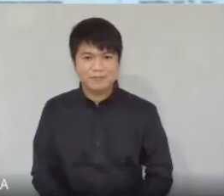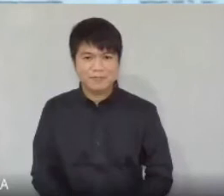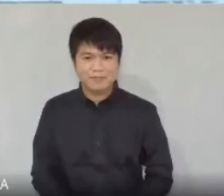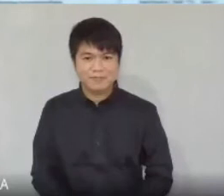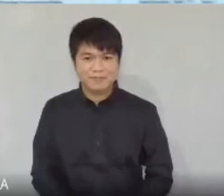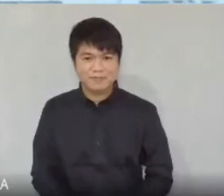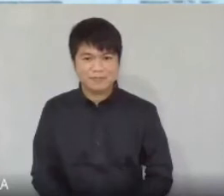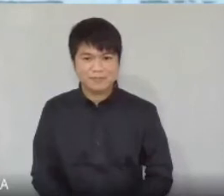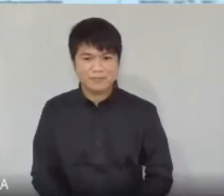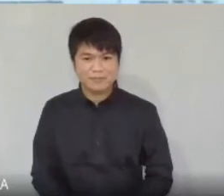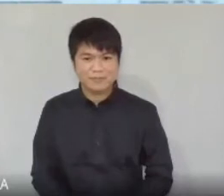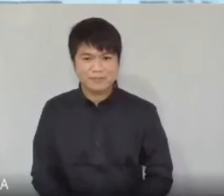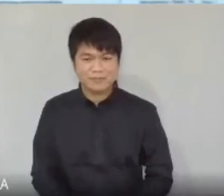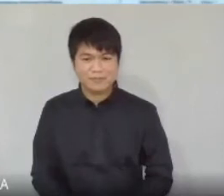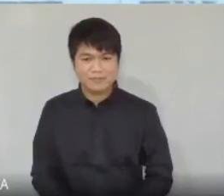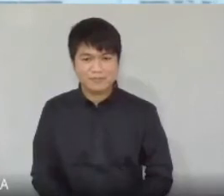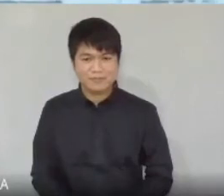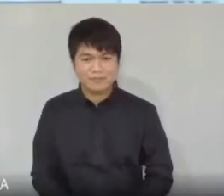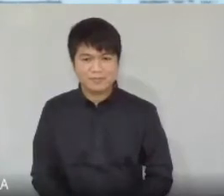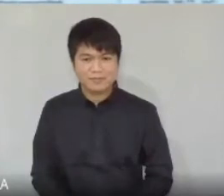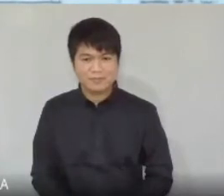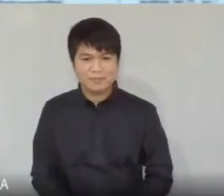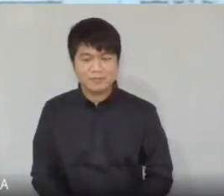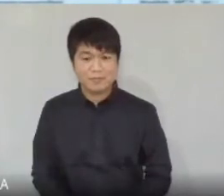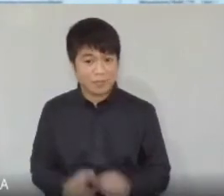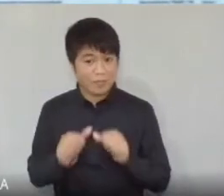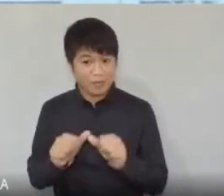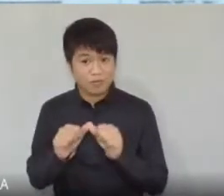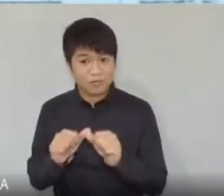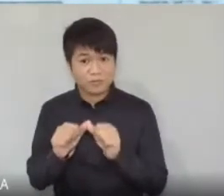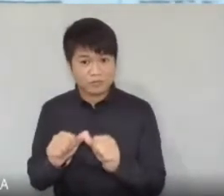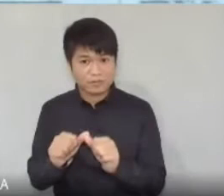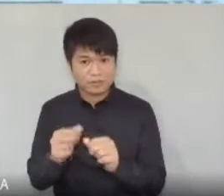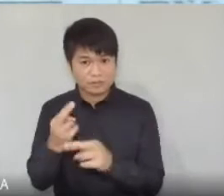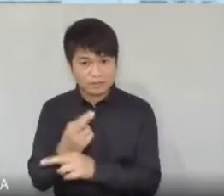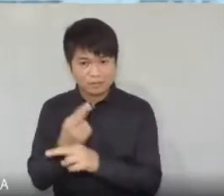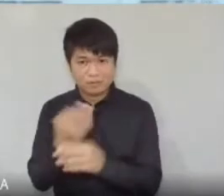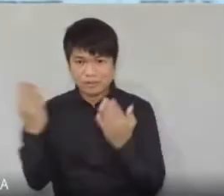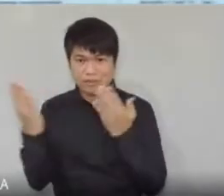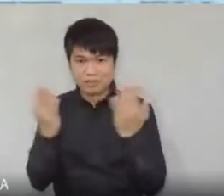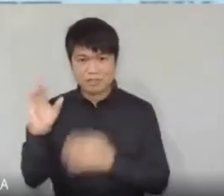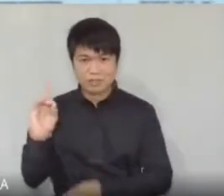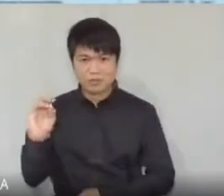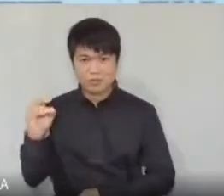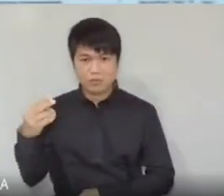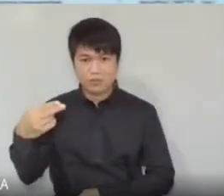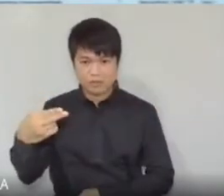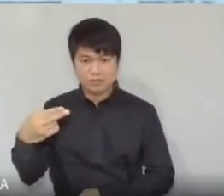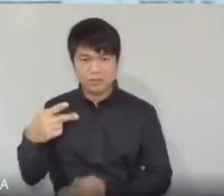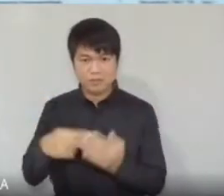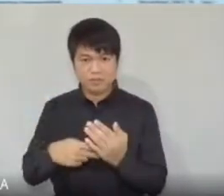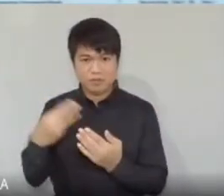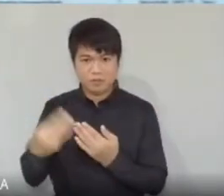through this telemedicine. Even in the private sectors, they had volunteers on the time of ECQ. We